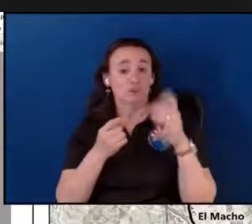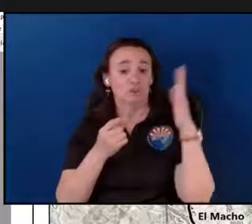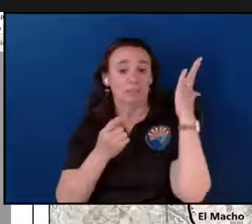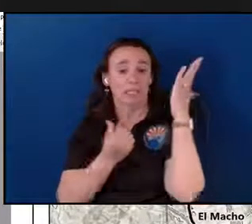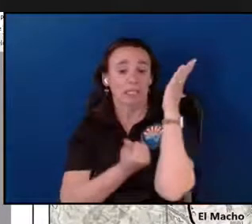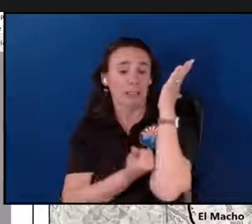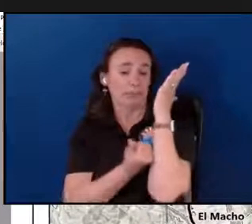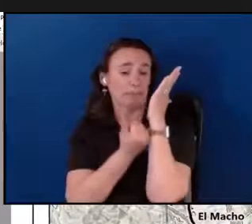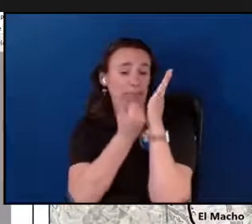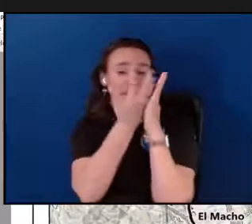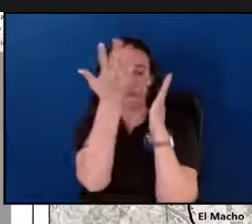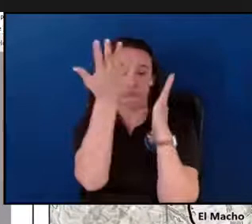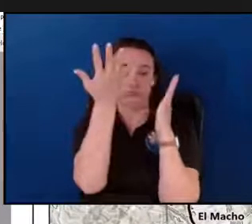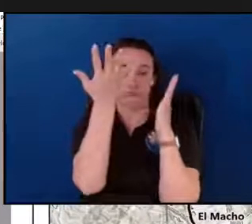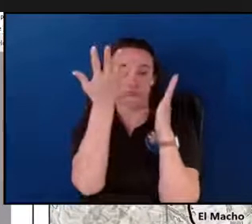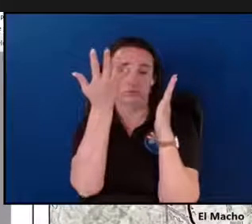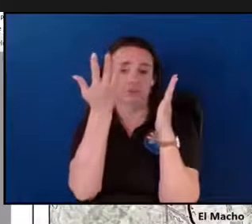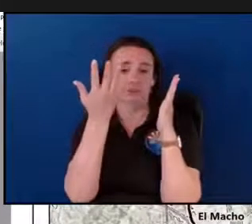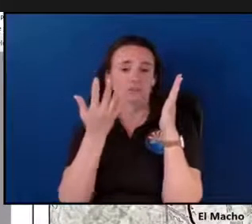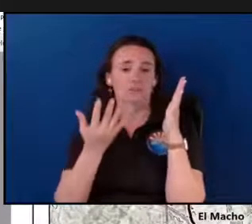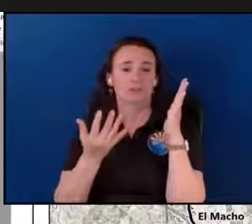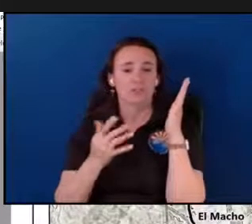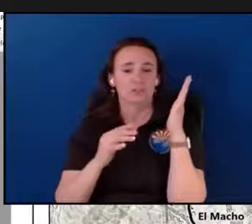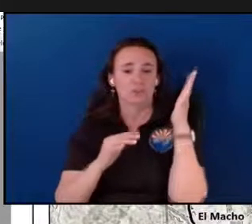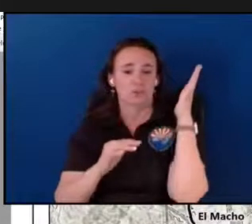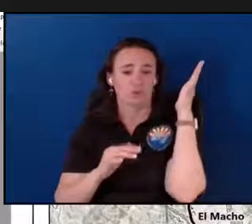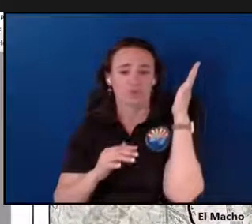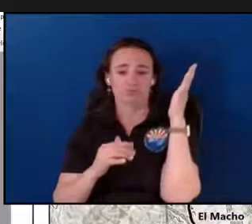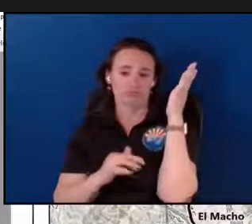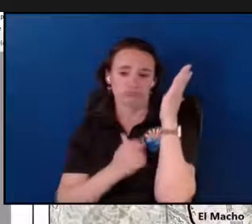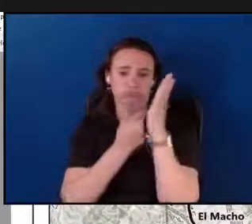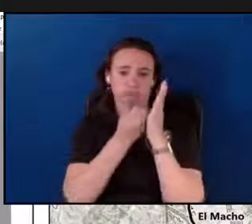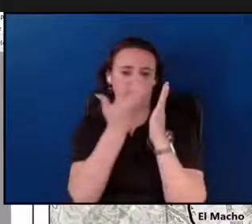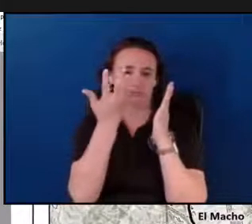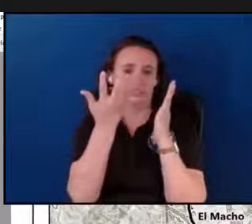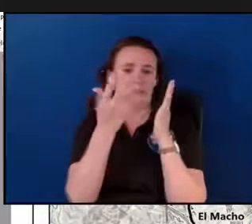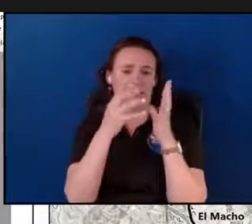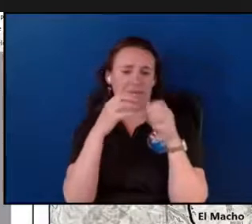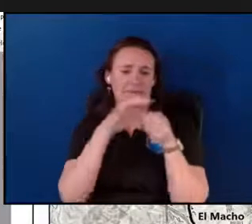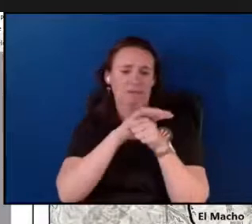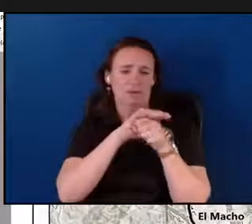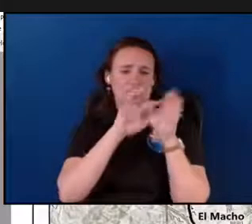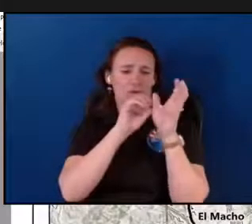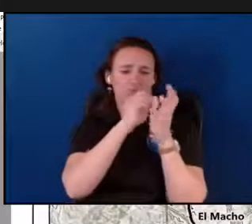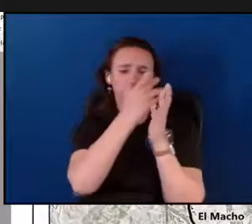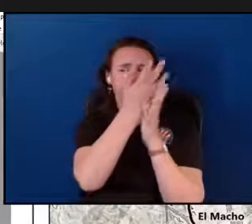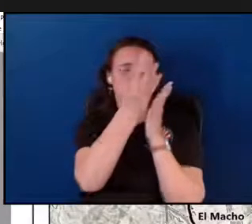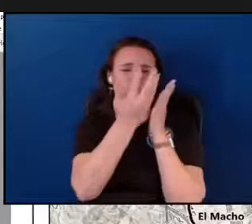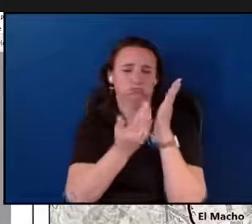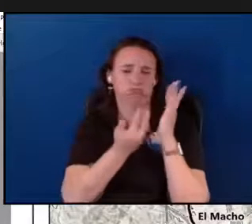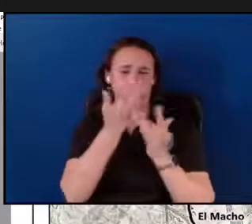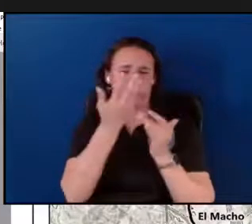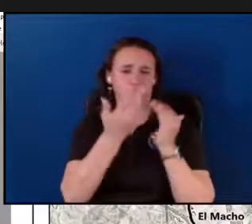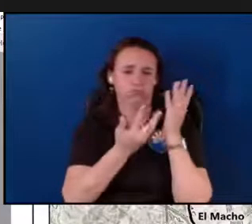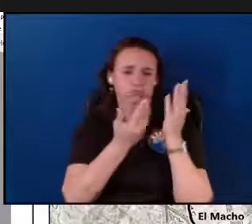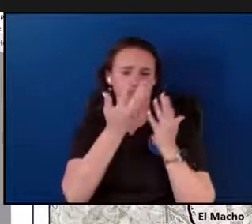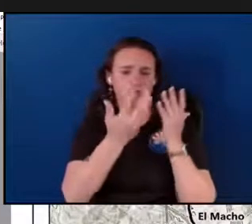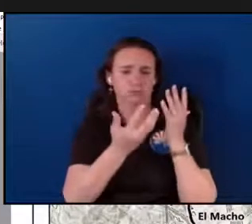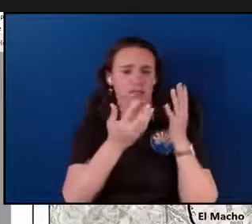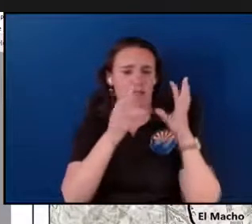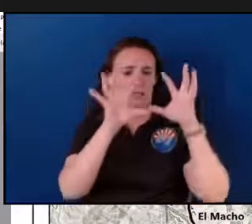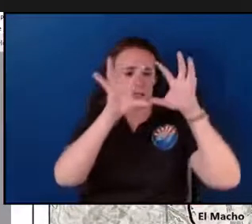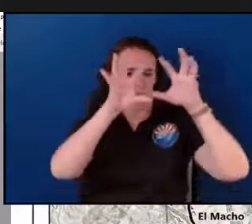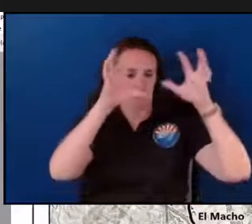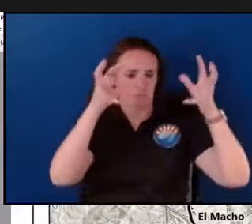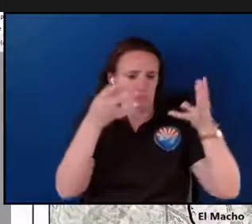is a tree catches on fire and the entire tree is engulfed in flames. Although the bole and many of the limbs